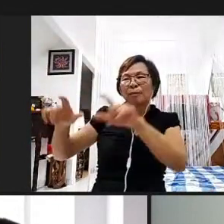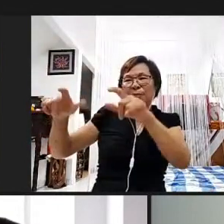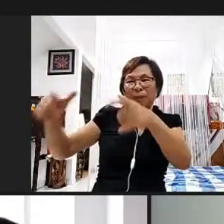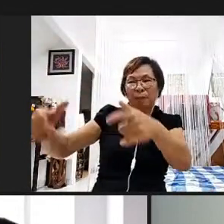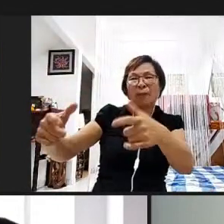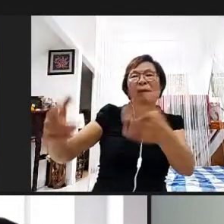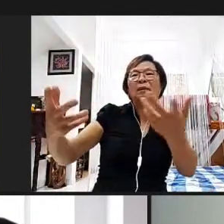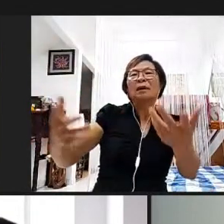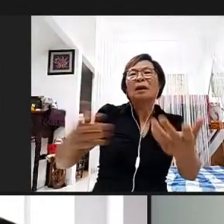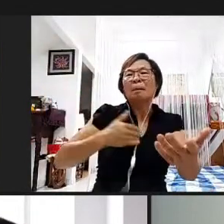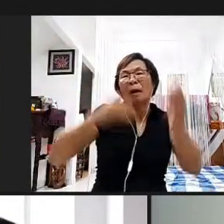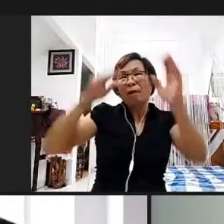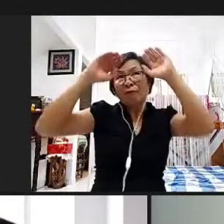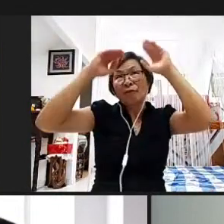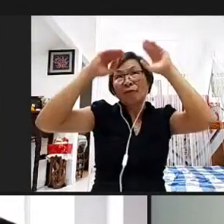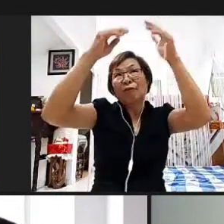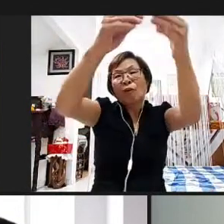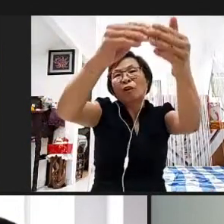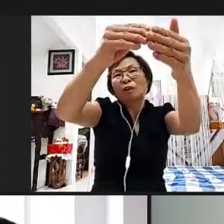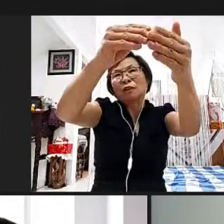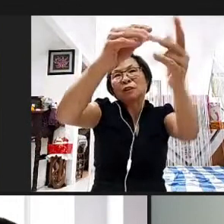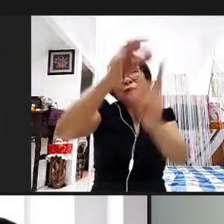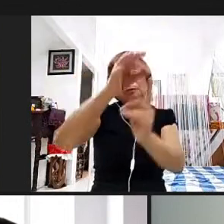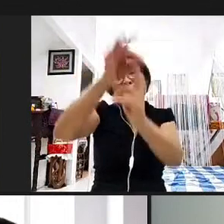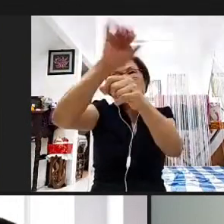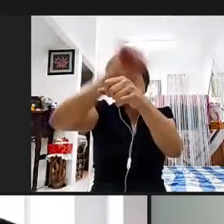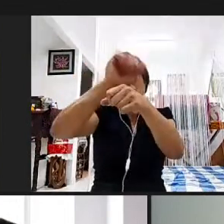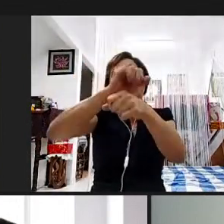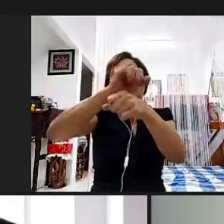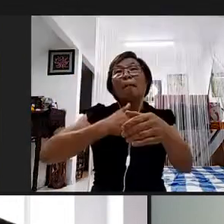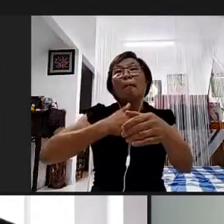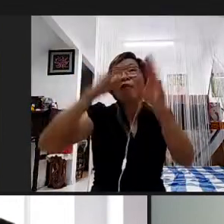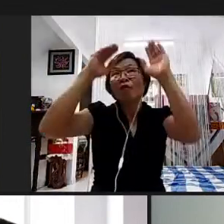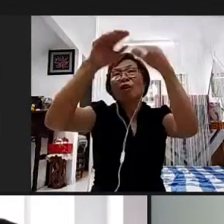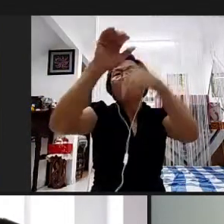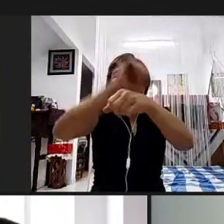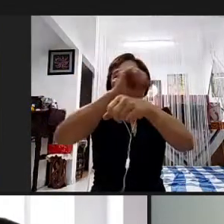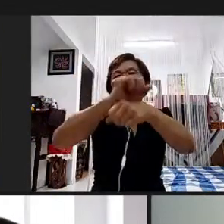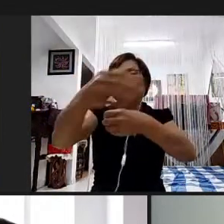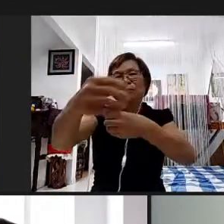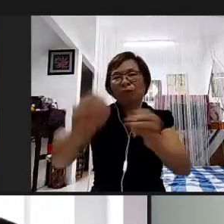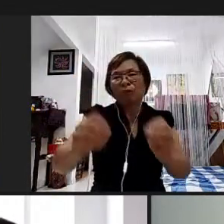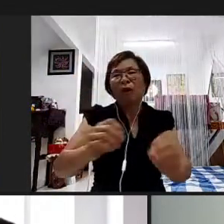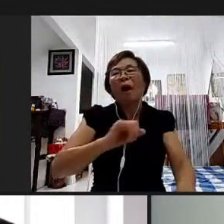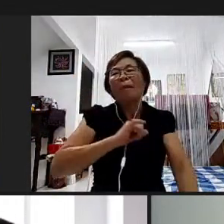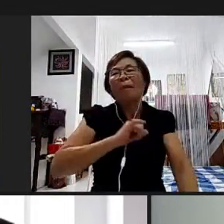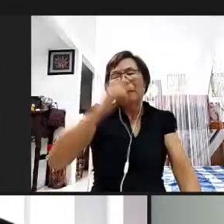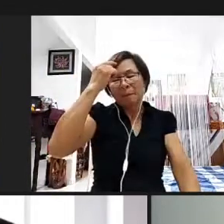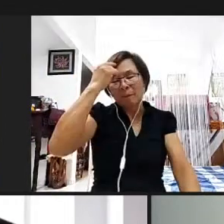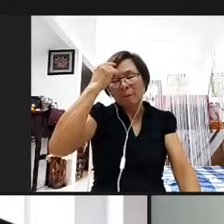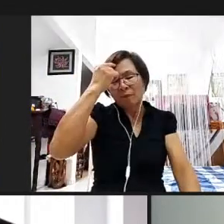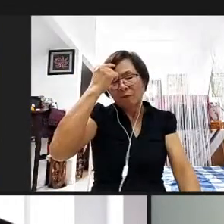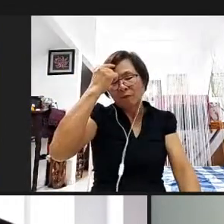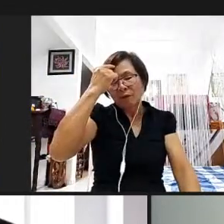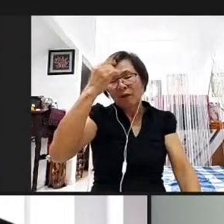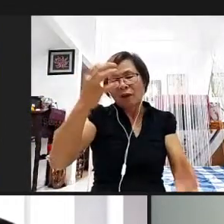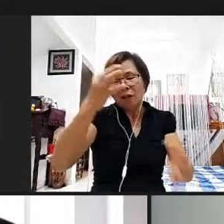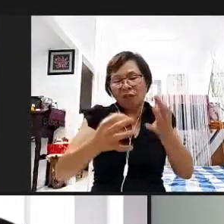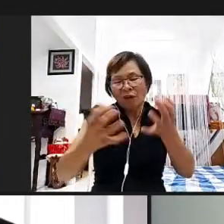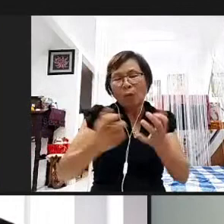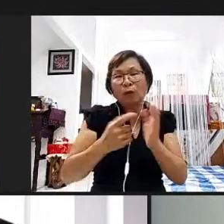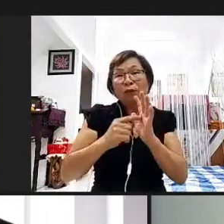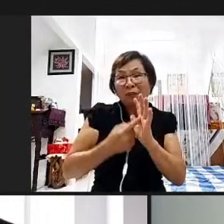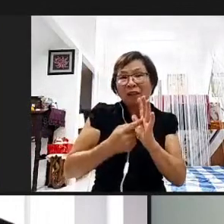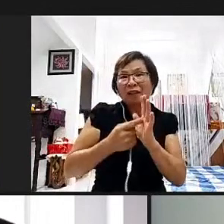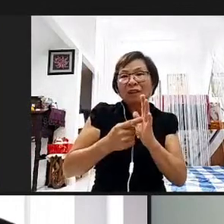is very specific on the workplaces. So I'm very mindful, because if once I start sharing, I'll